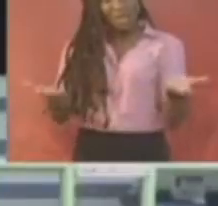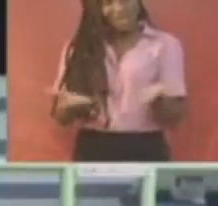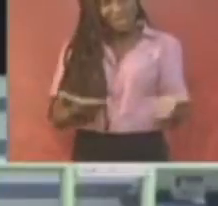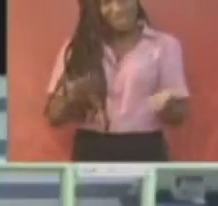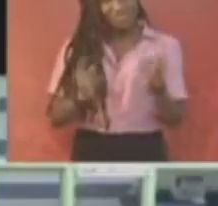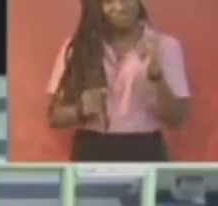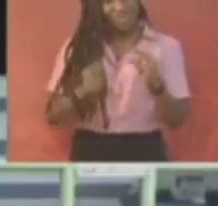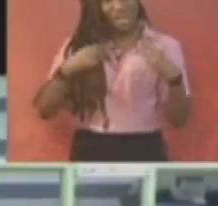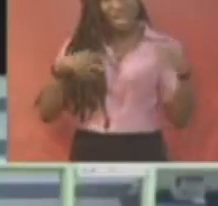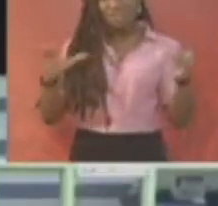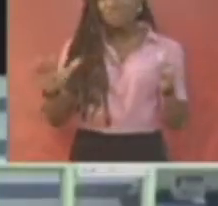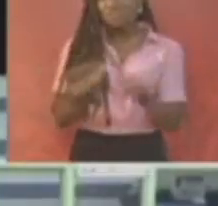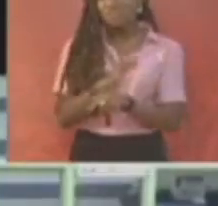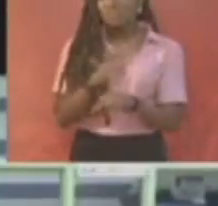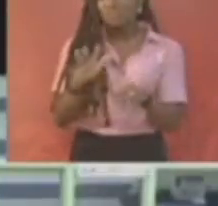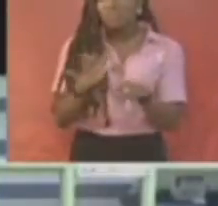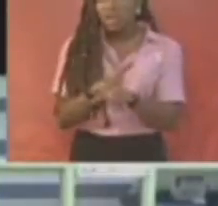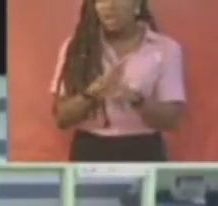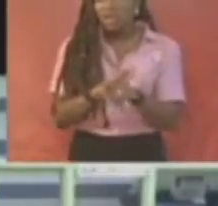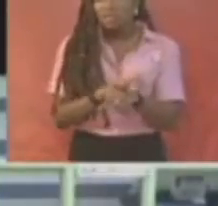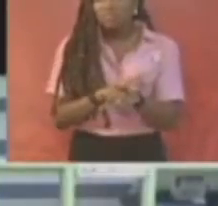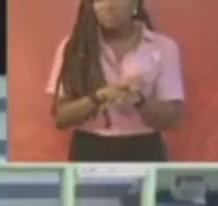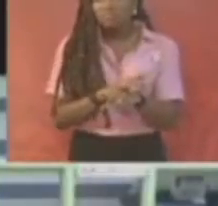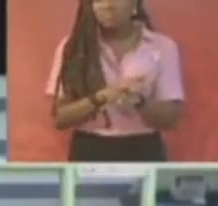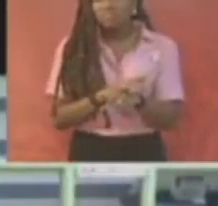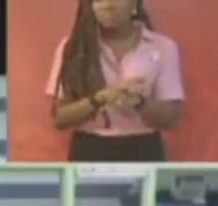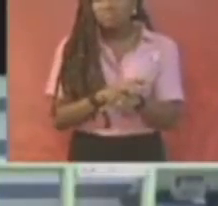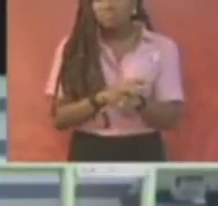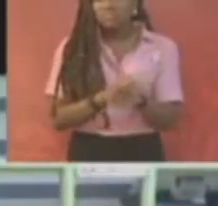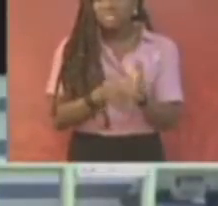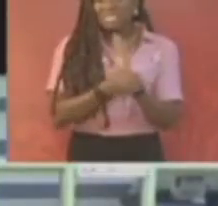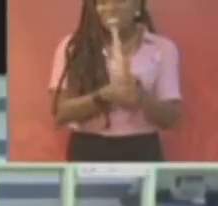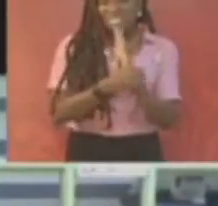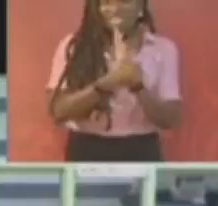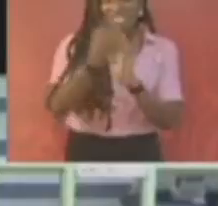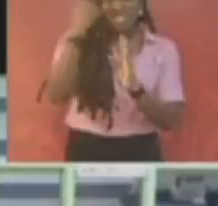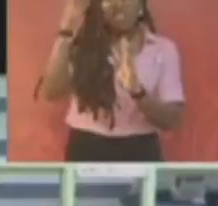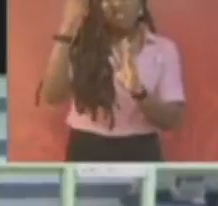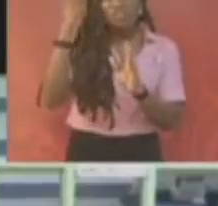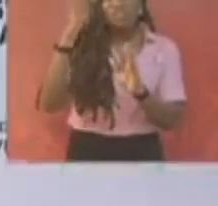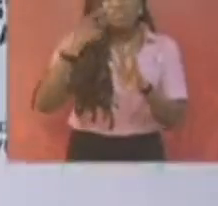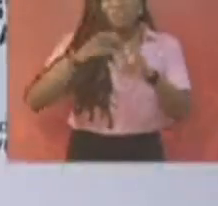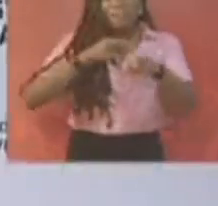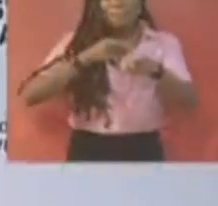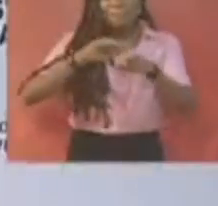to treat with persons who may need in-house care at this time?